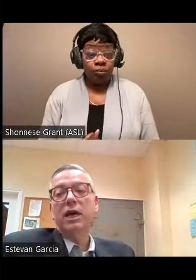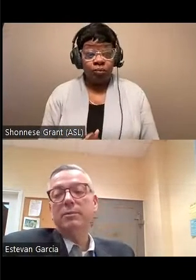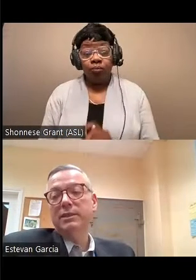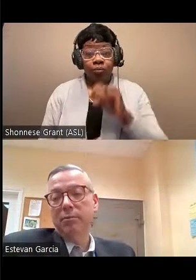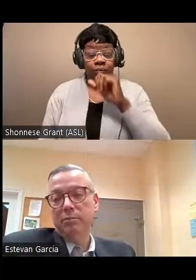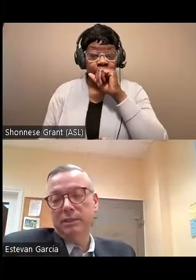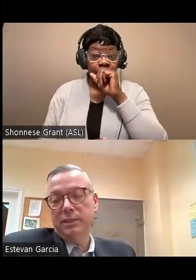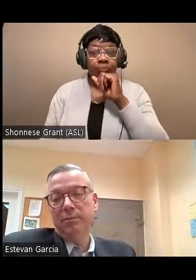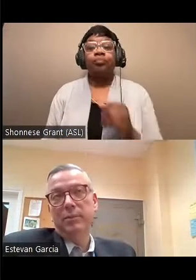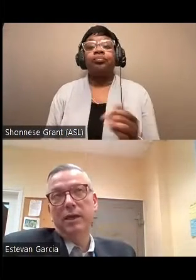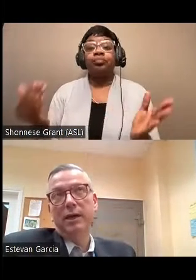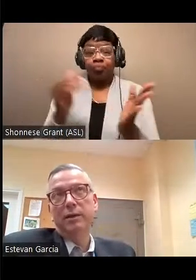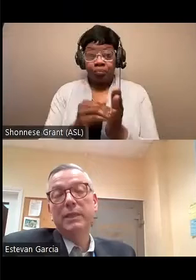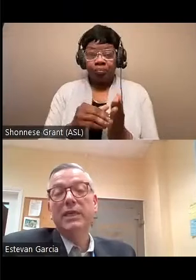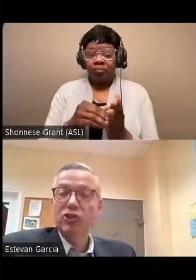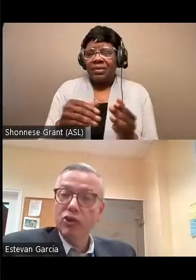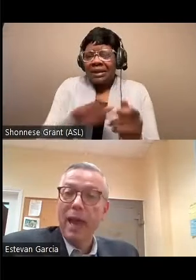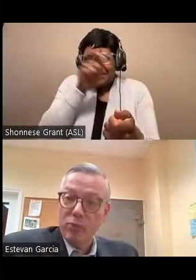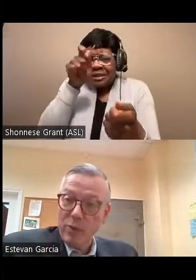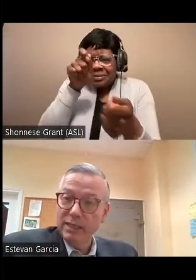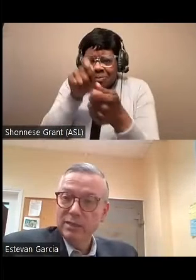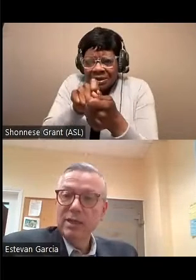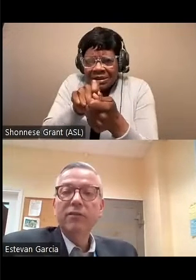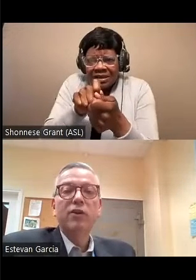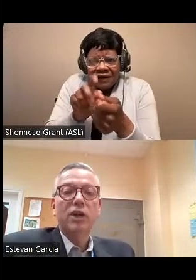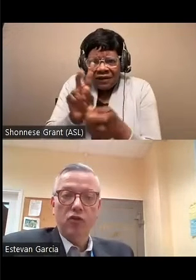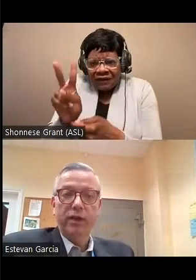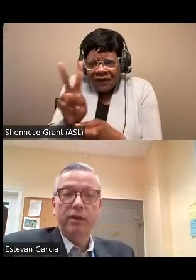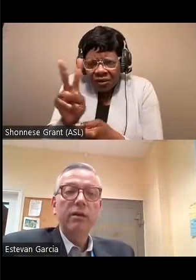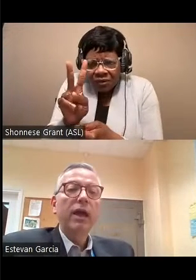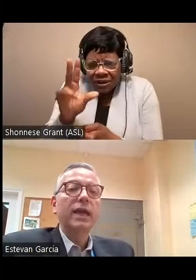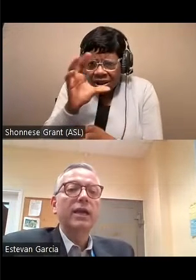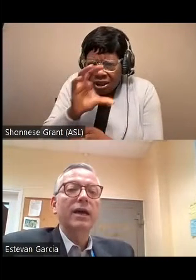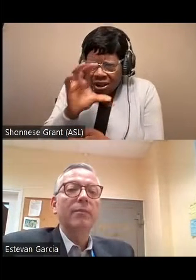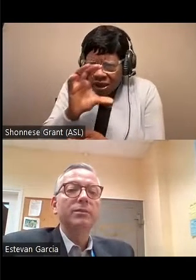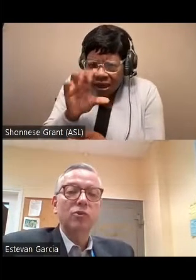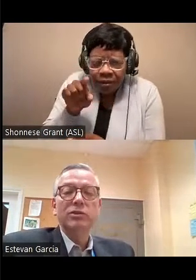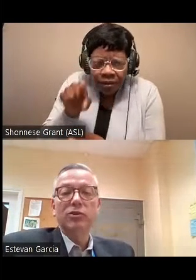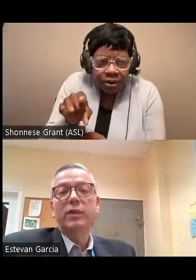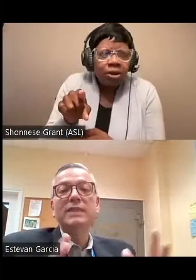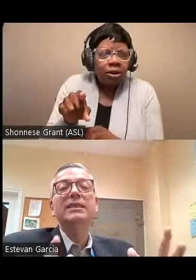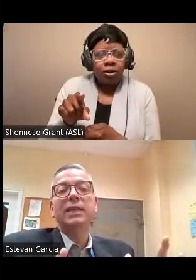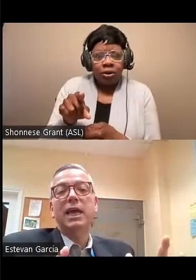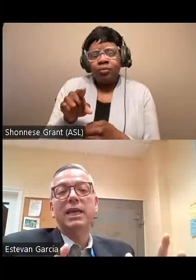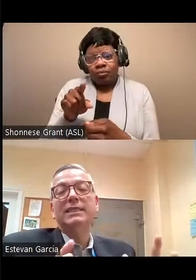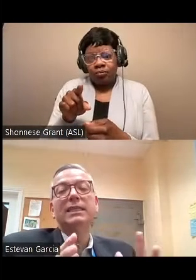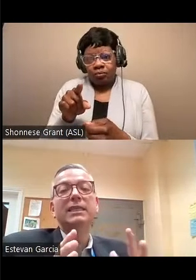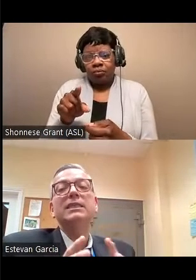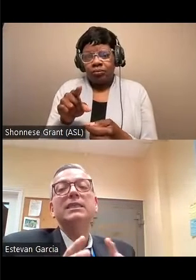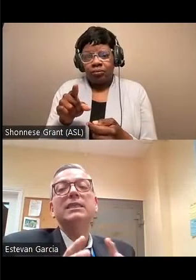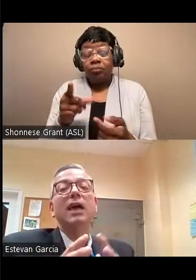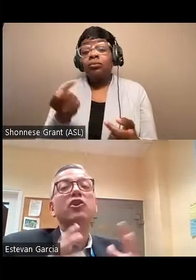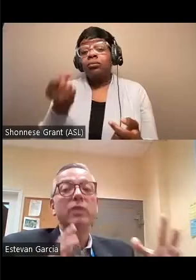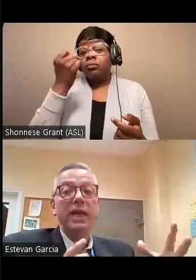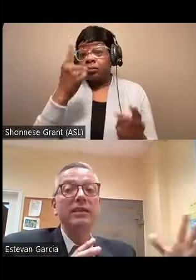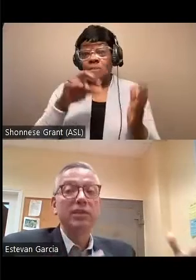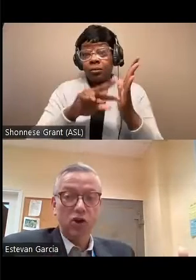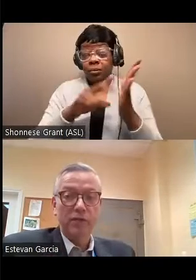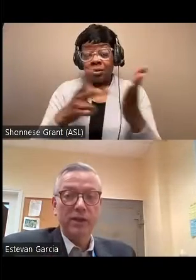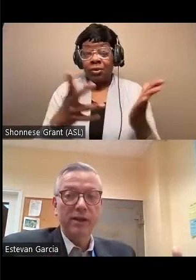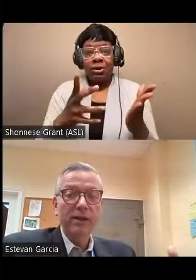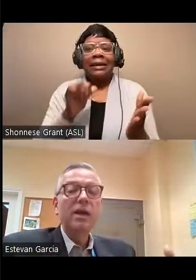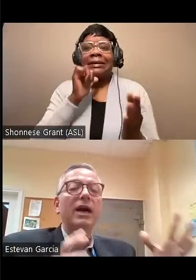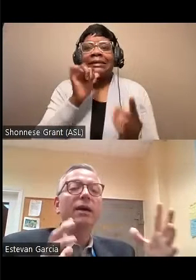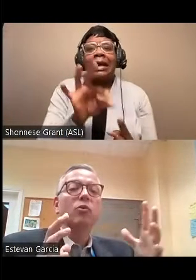offer some potential pathways for COVID. And so what this is saying is that this is not unique